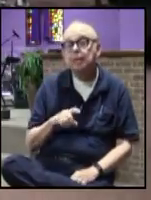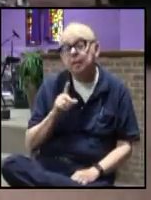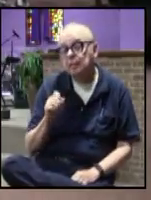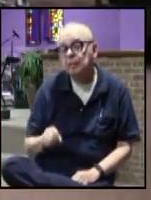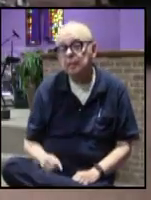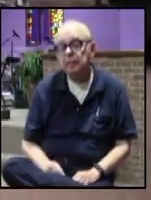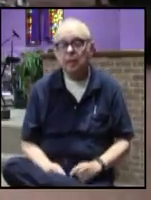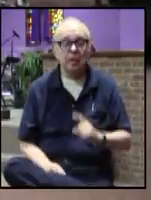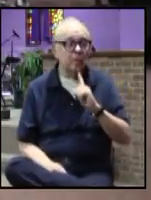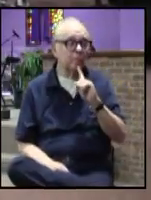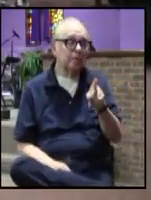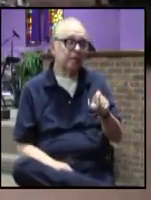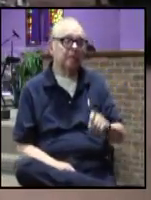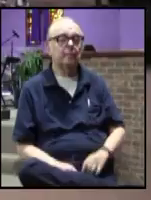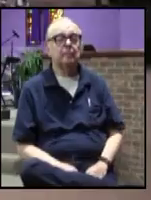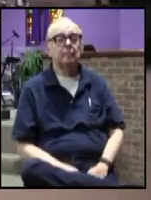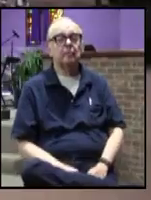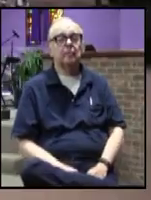Really?